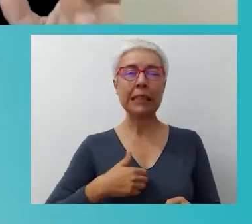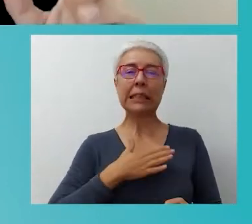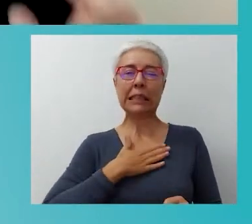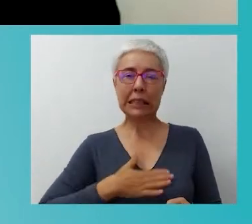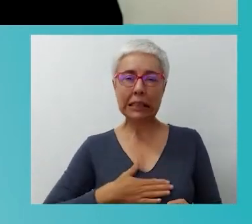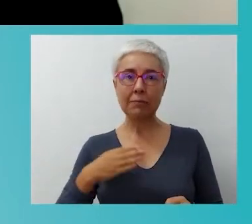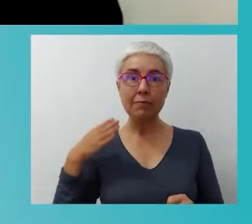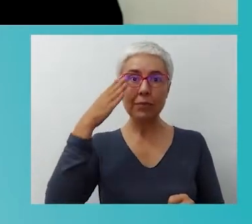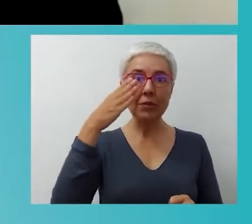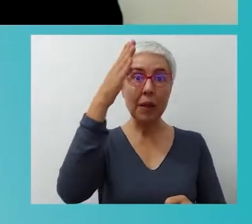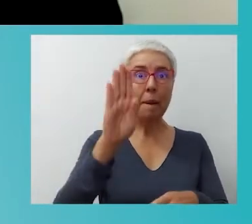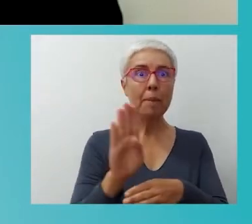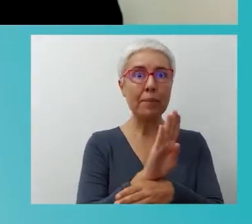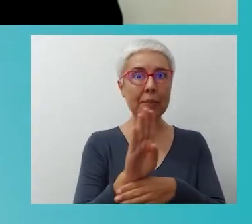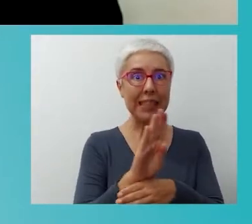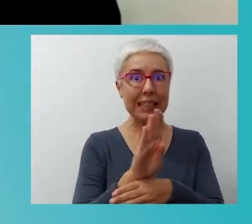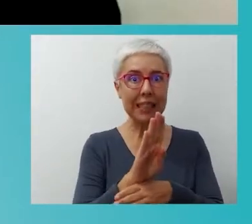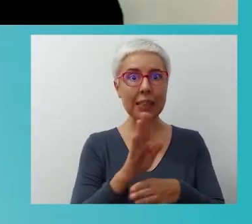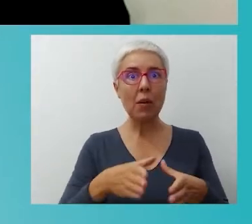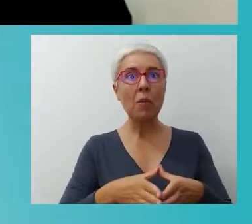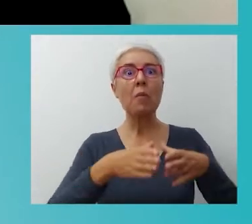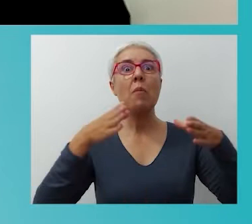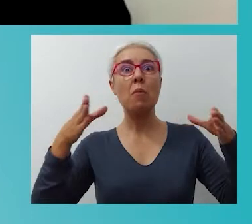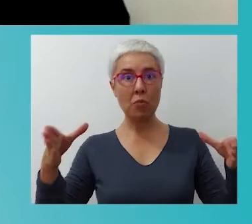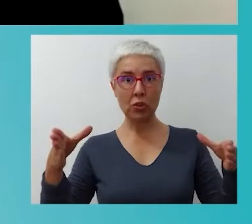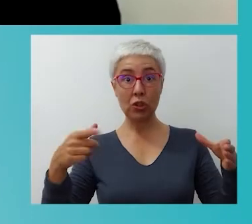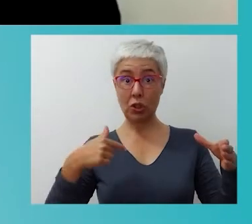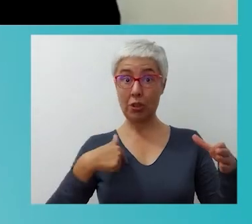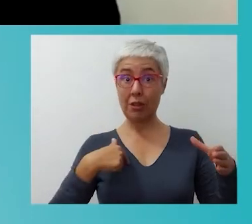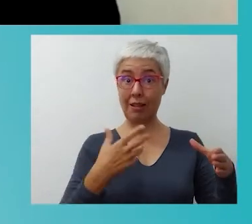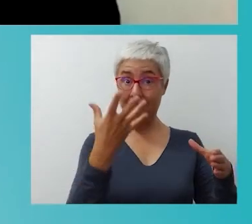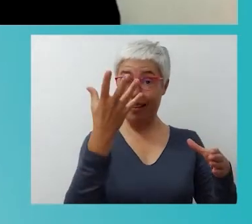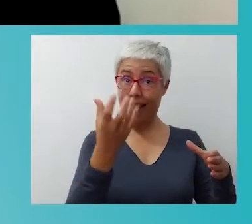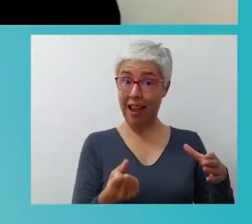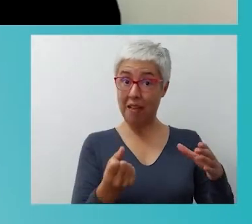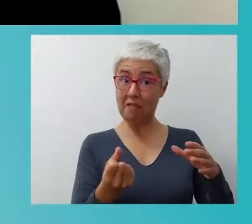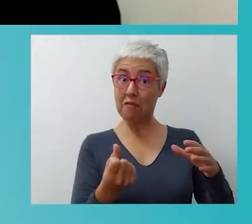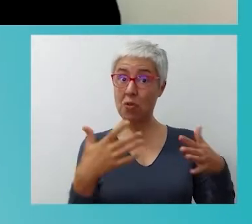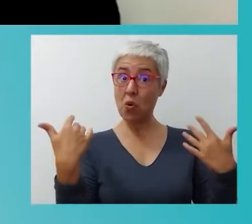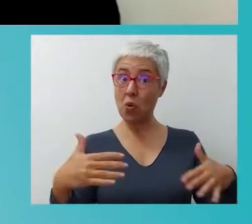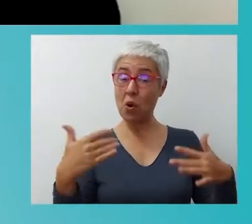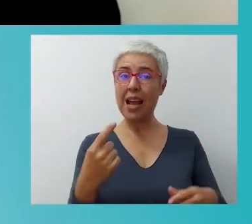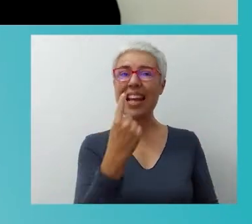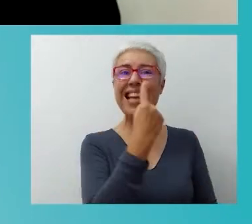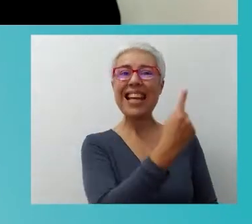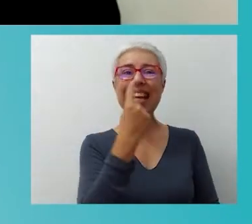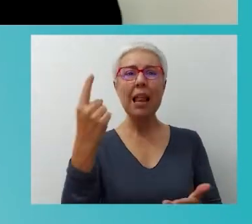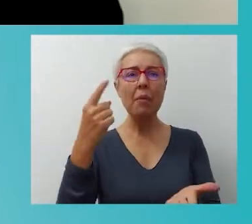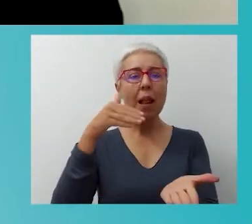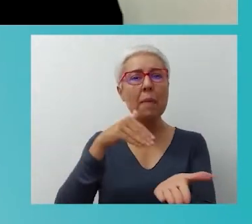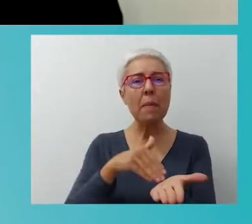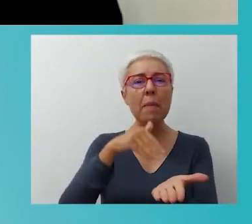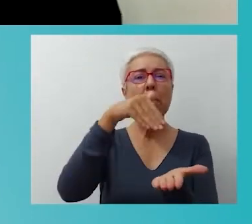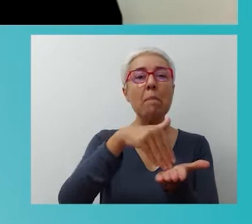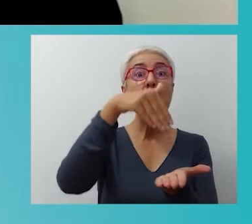want to grow this business and also grow our global impact. And we already have registered in our app more than 11 million